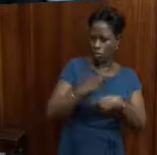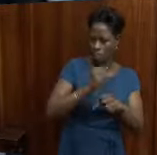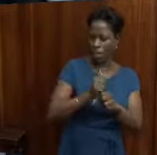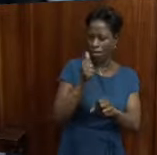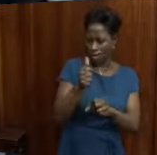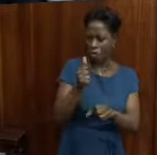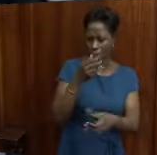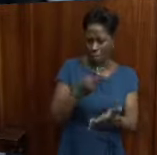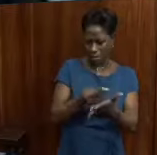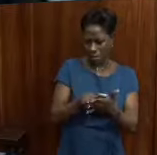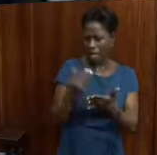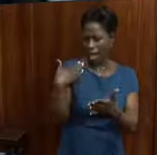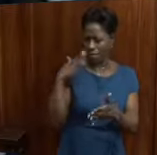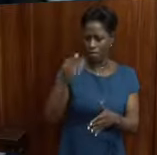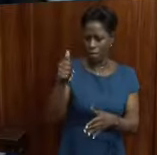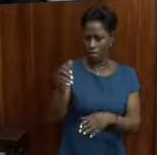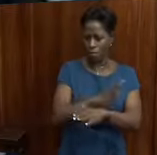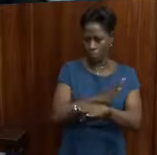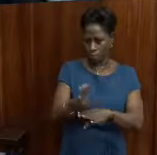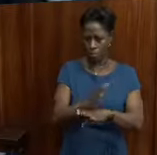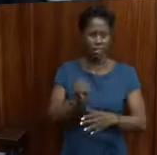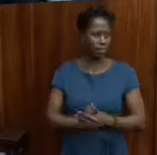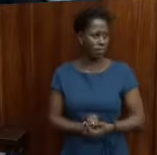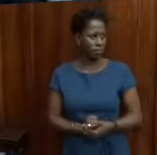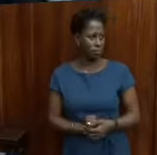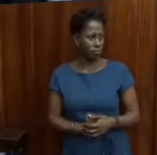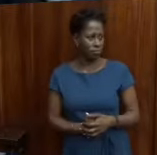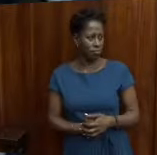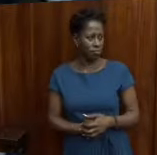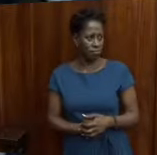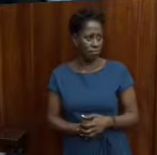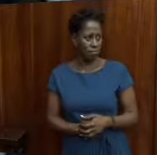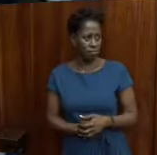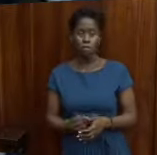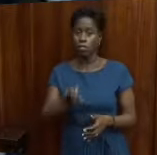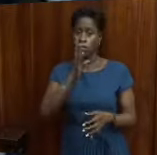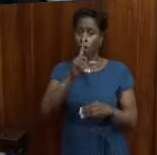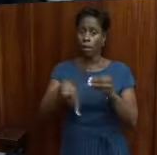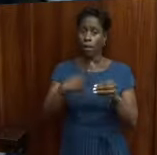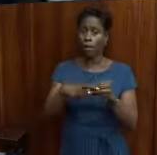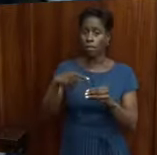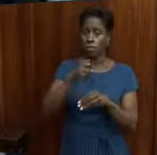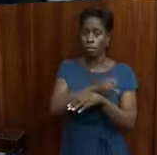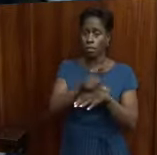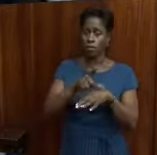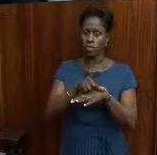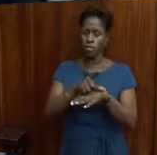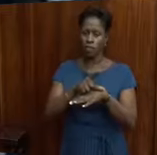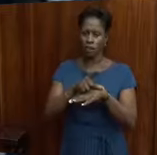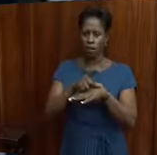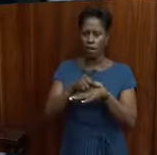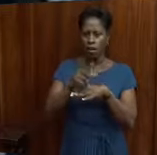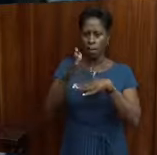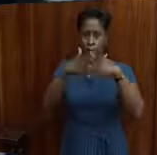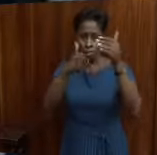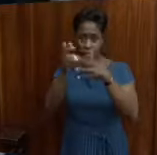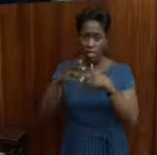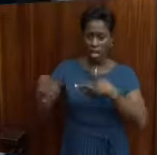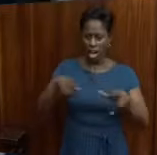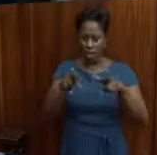Speaker, the development of St. Lucia's infrastructure has been identified as a critical component of the